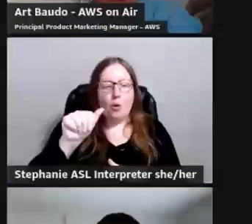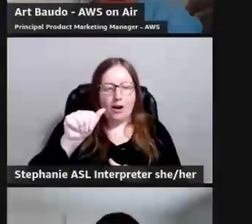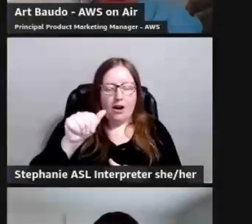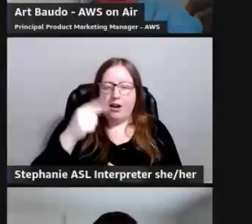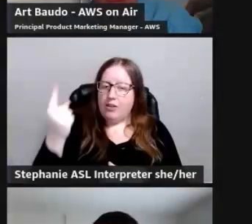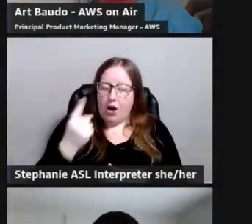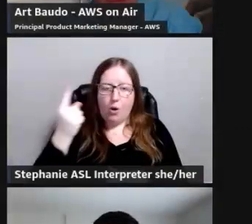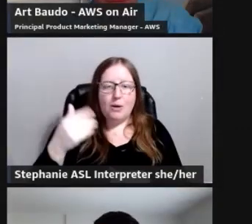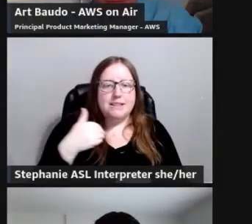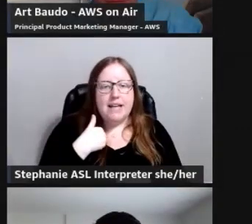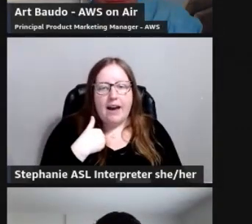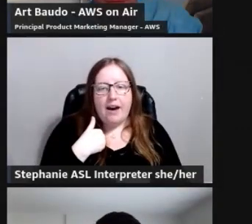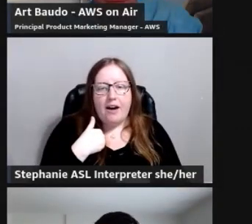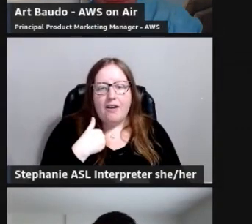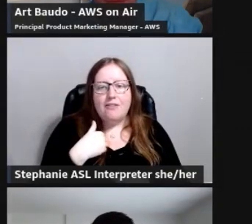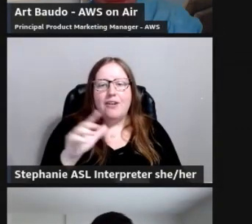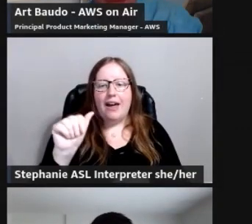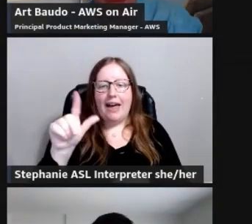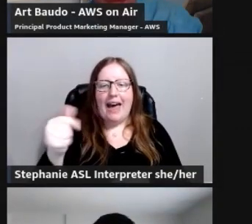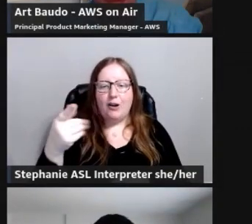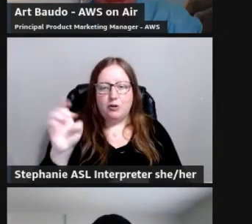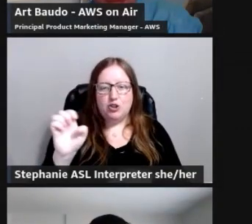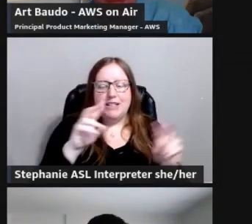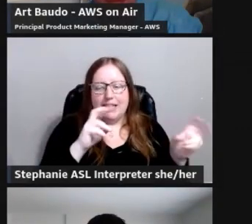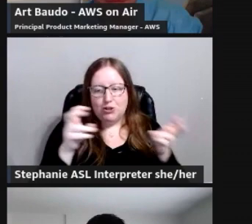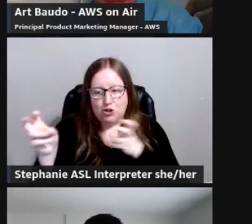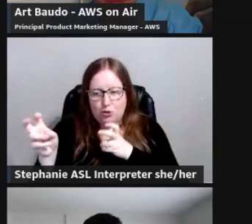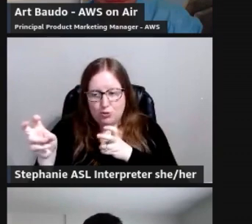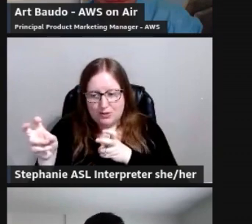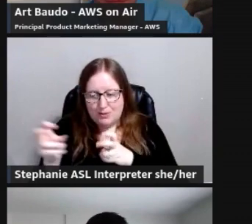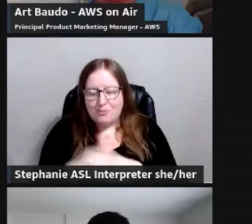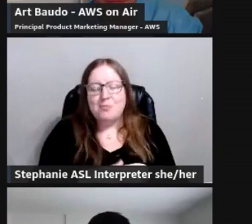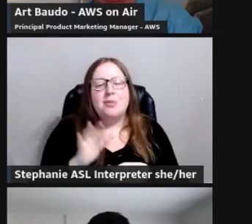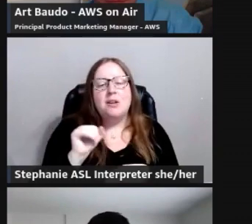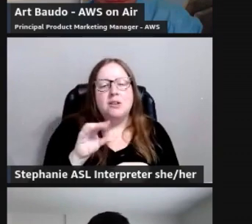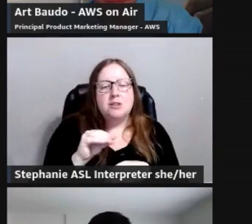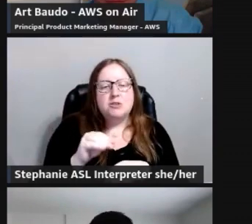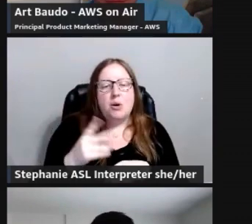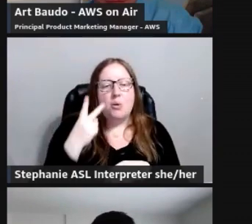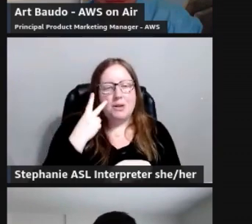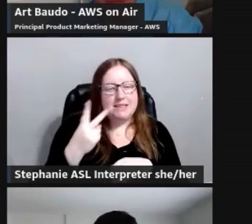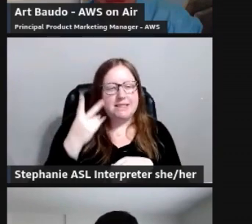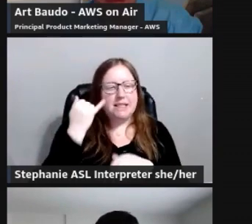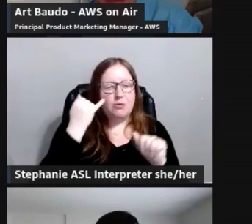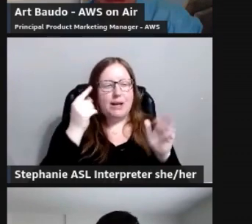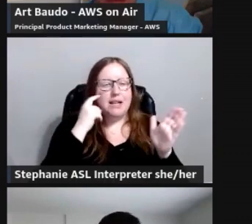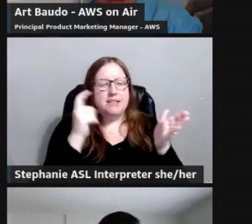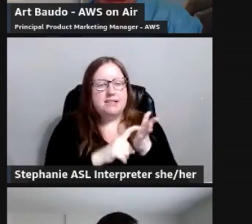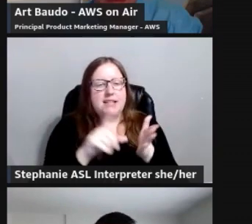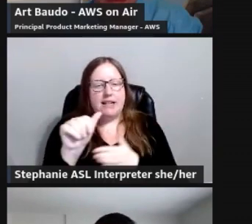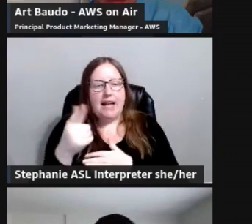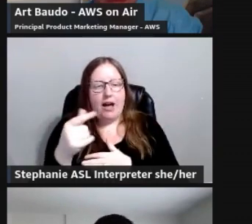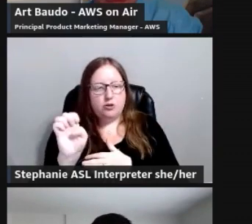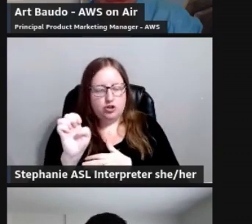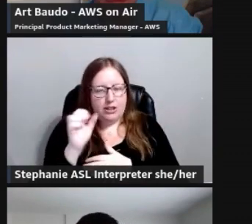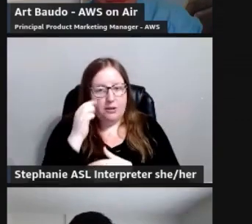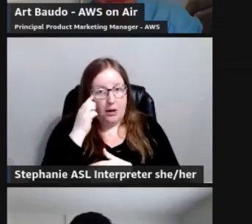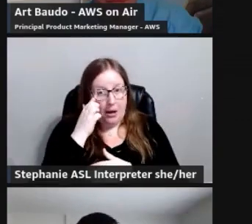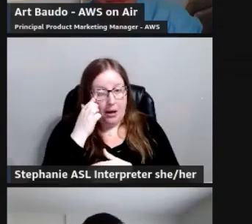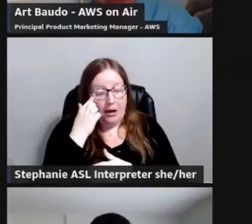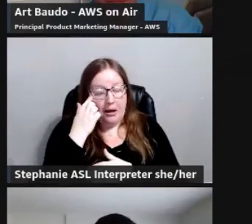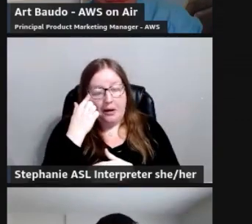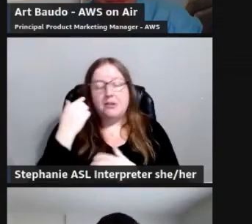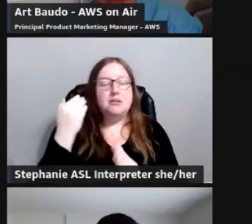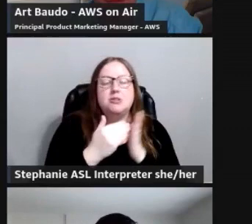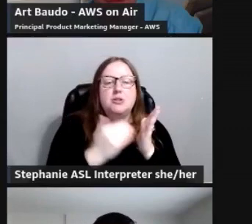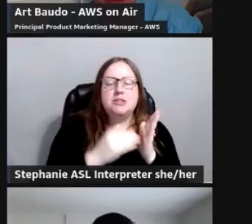have algae issues. So let's try to see, go see if we can detect lake algae in Okeechobee. So step 1, I'm